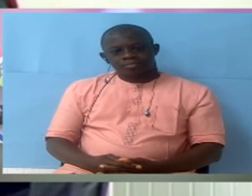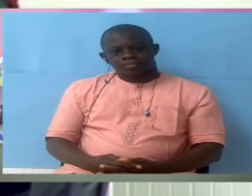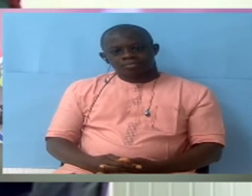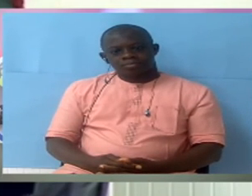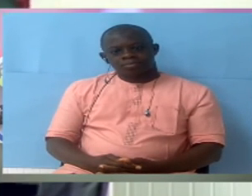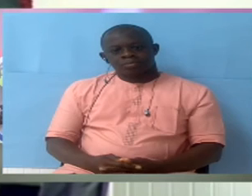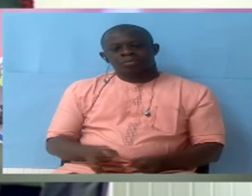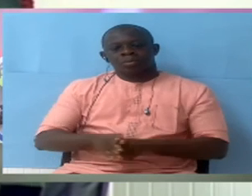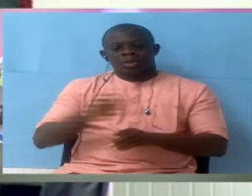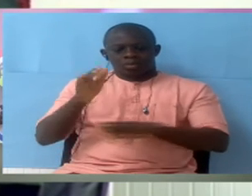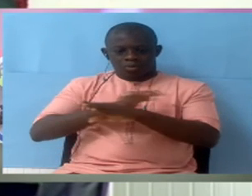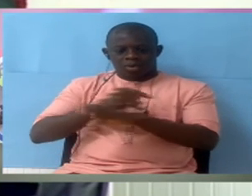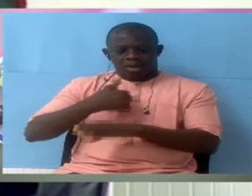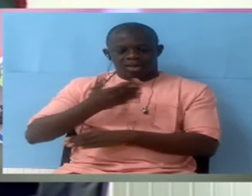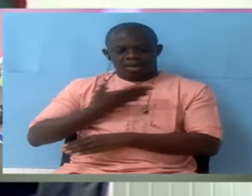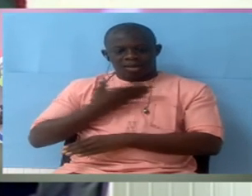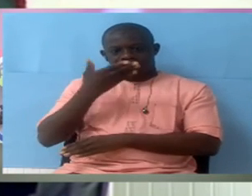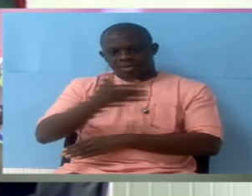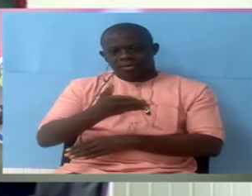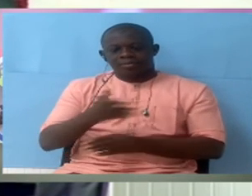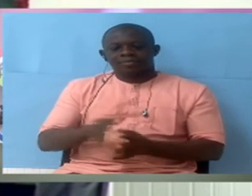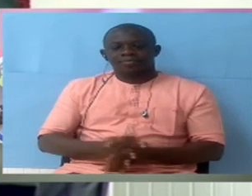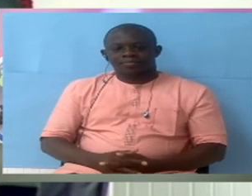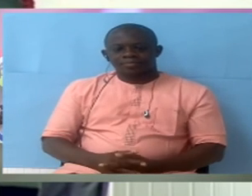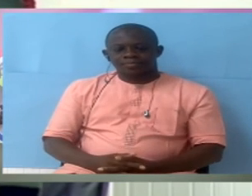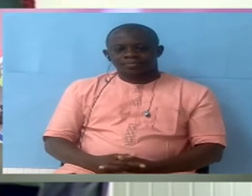then I was there. Ci la fa nek.